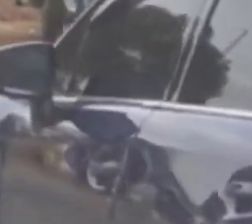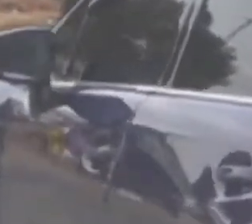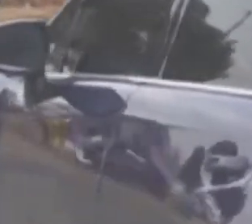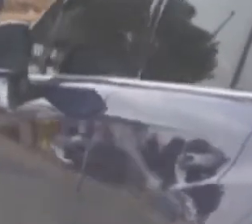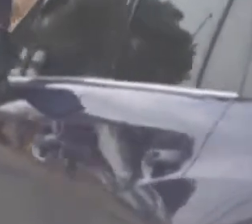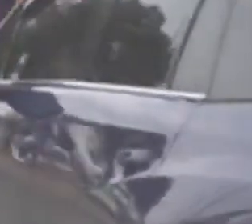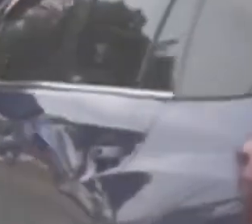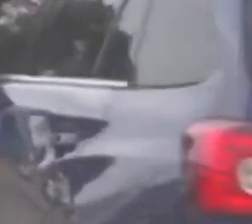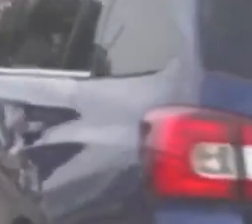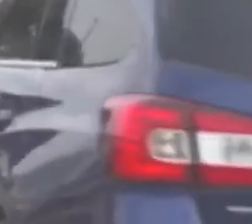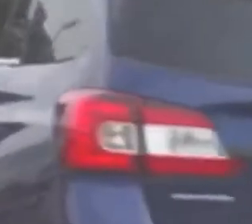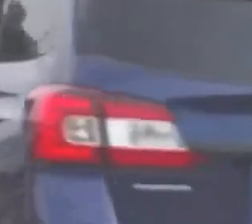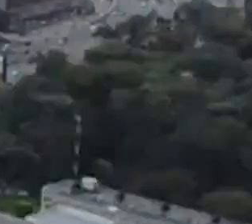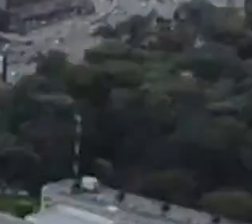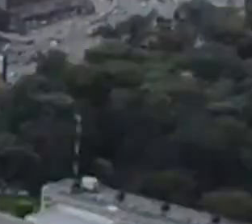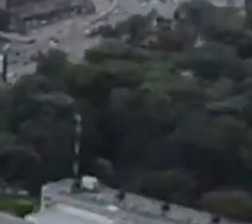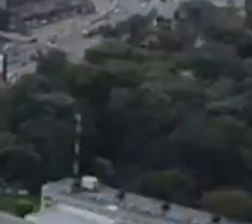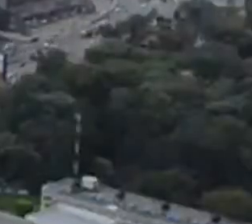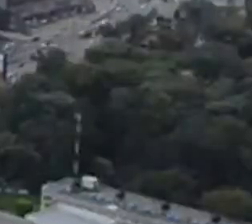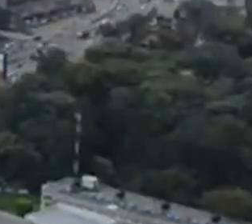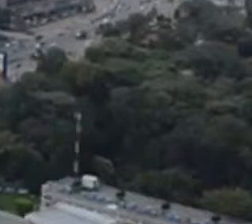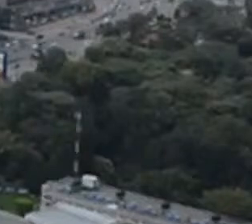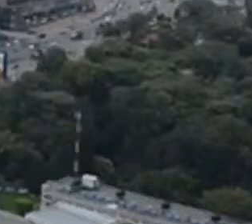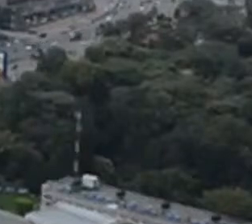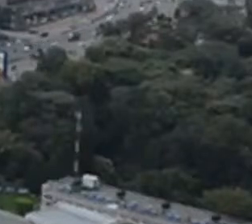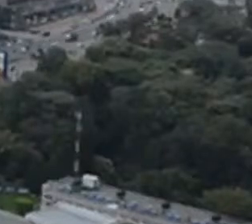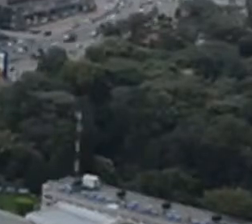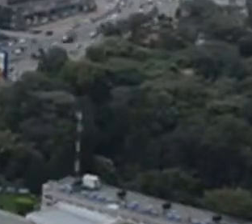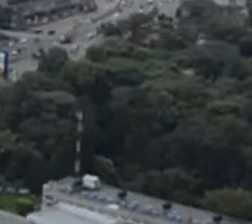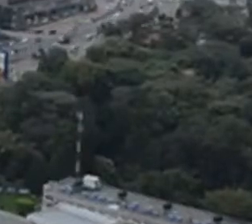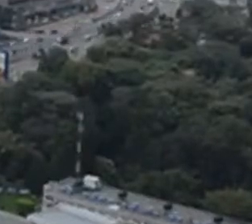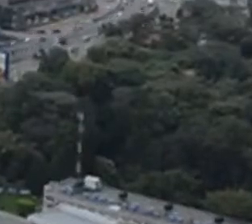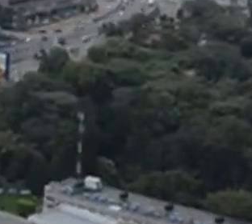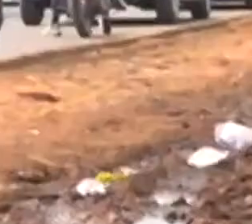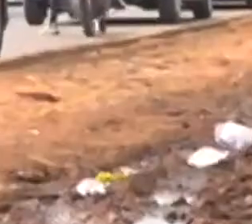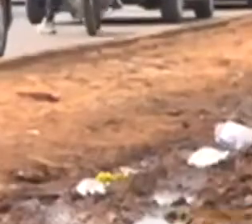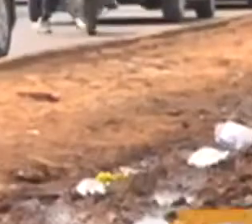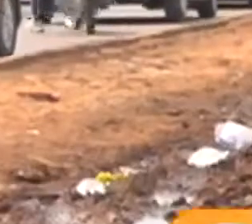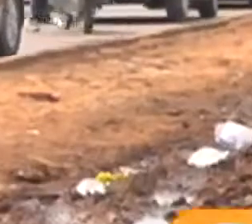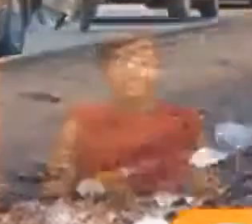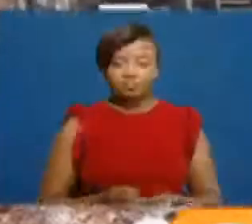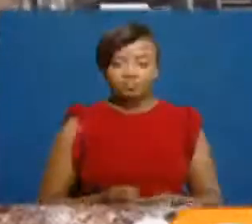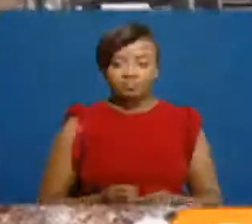It is a bustle of activity every morning and evening for residents of Nairobi.